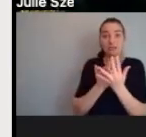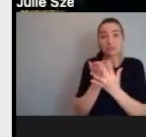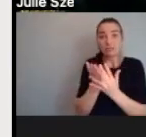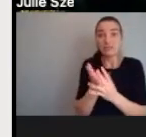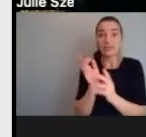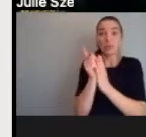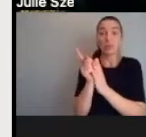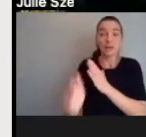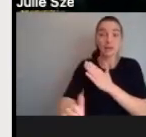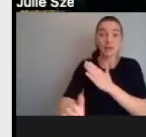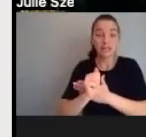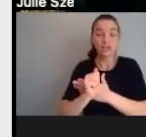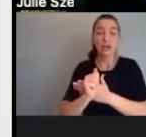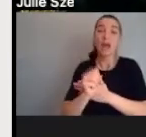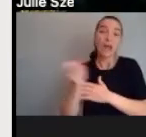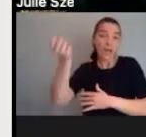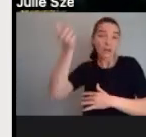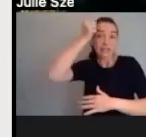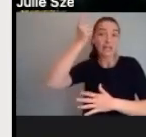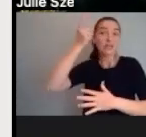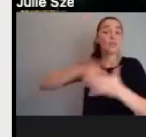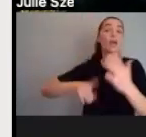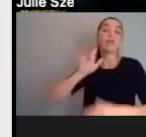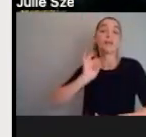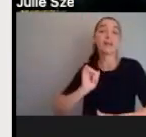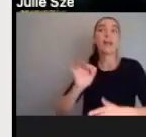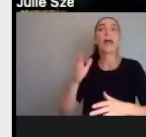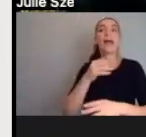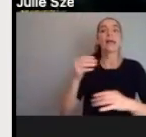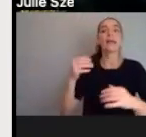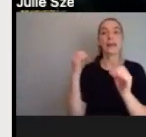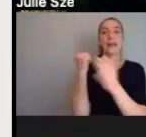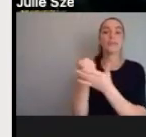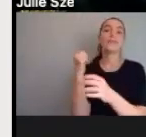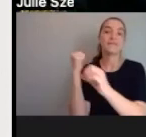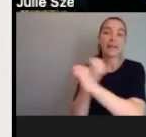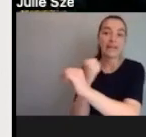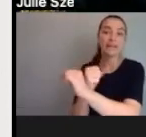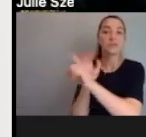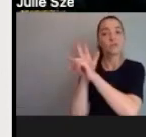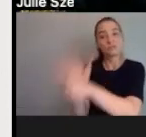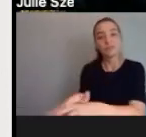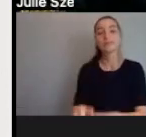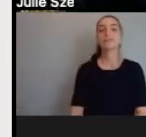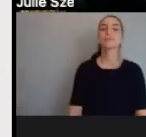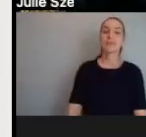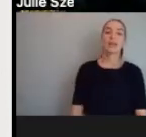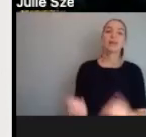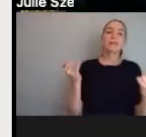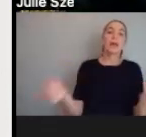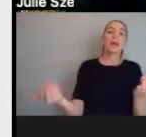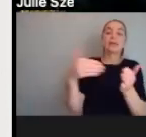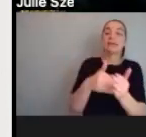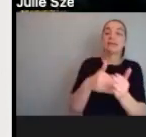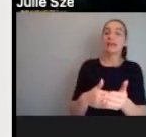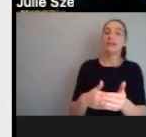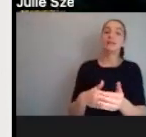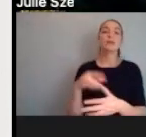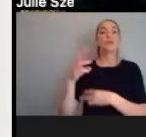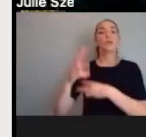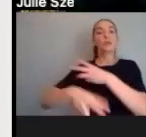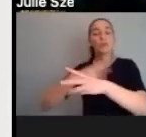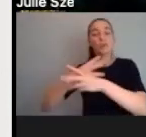in fighting it. The interconnectedness of deeply rooted crises of climate change, toxicity, global white supremacy, and the rise of authoritarian